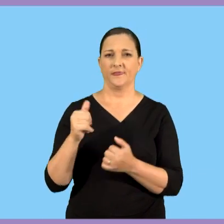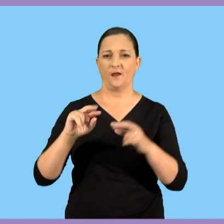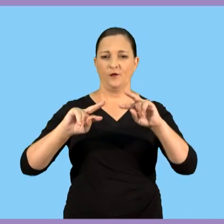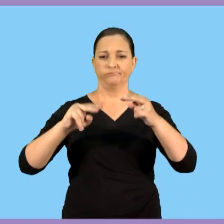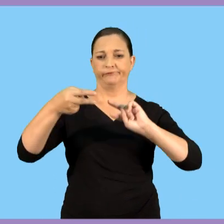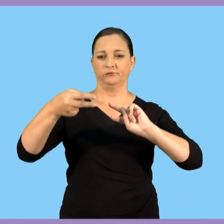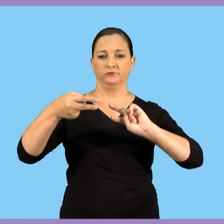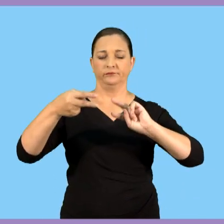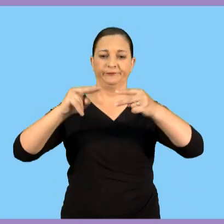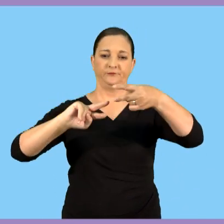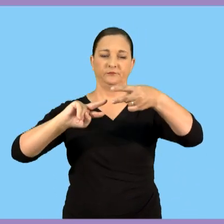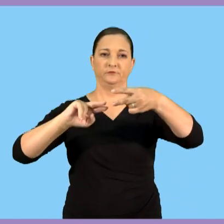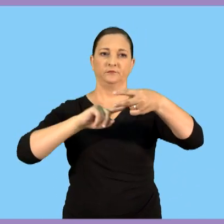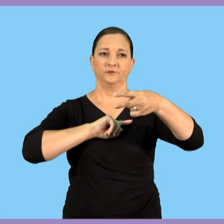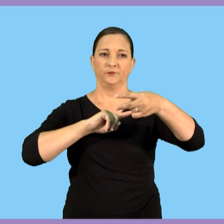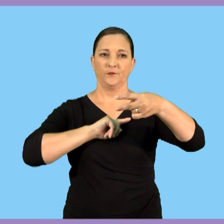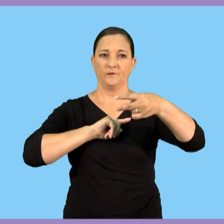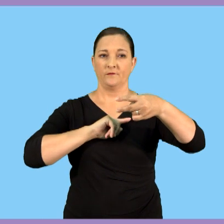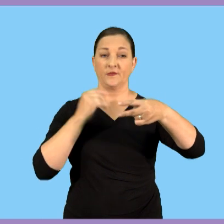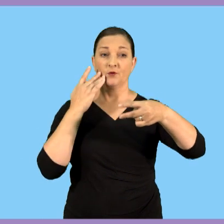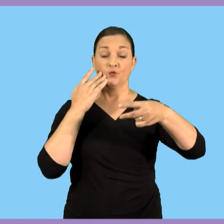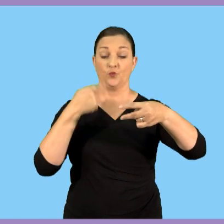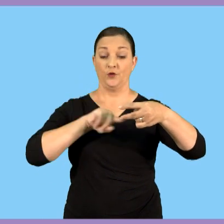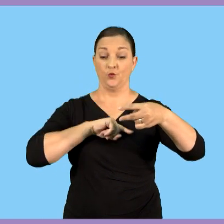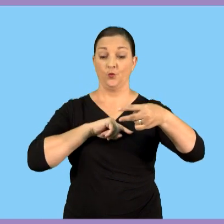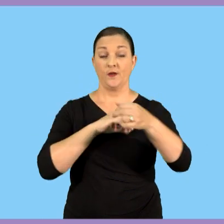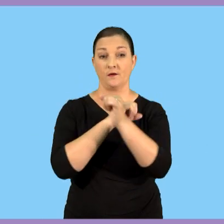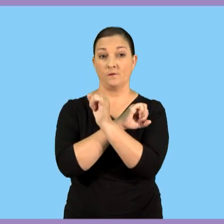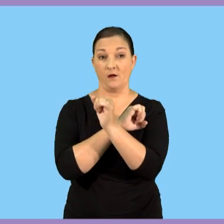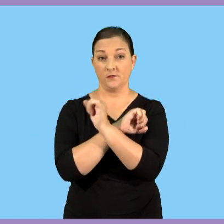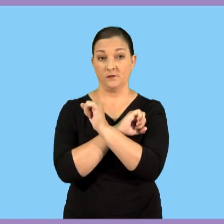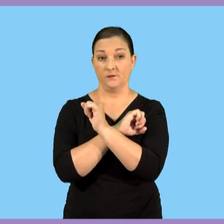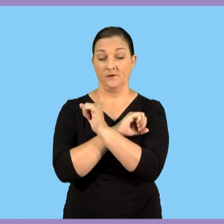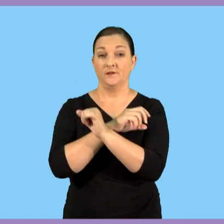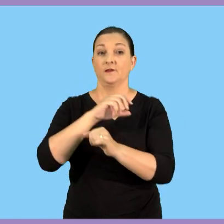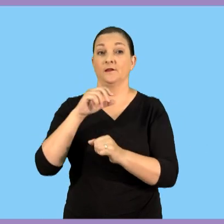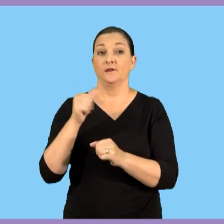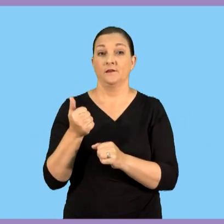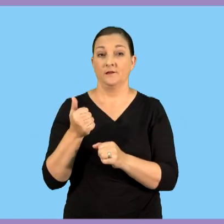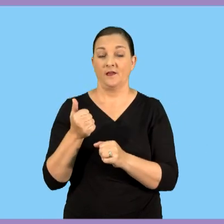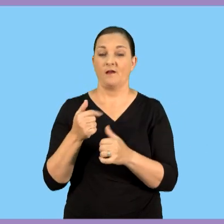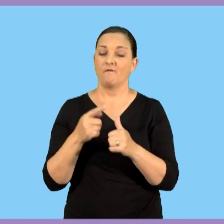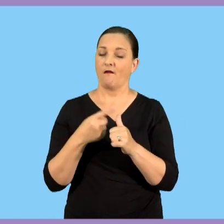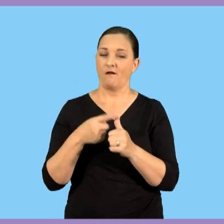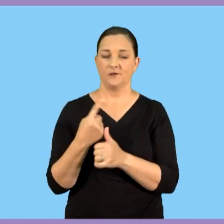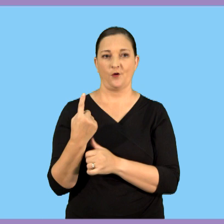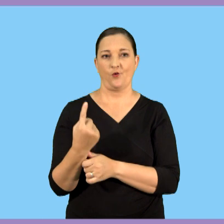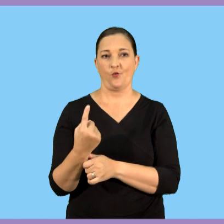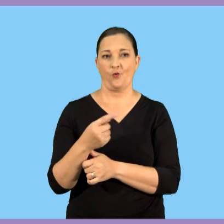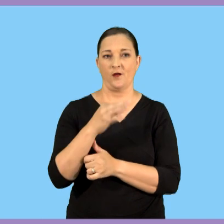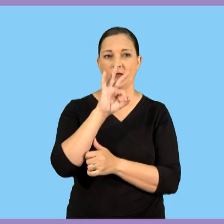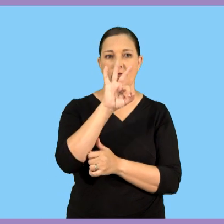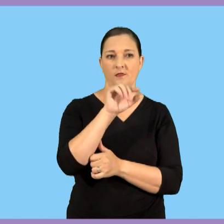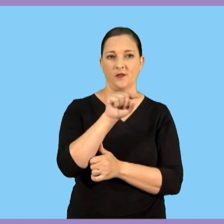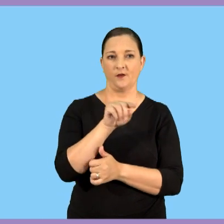of each other. Why? It's because if we multiply them, then the answer is going to be 1. So